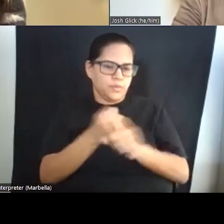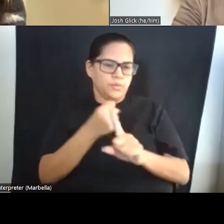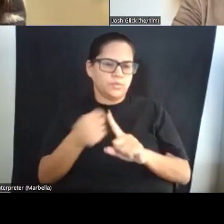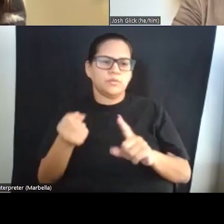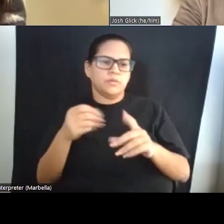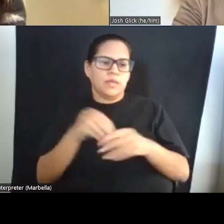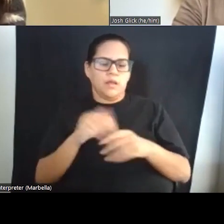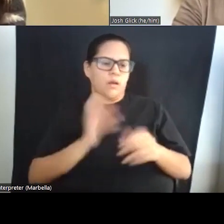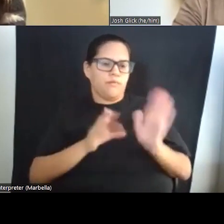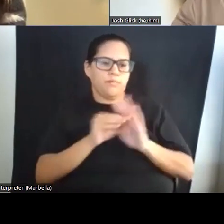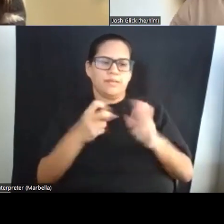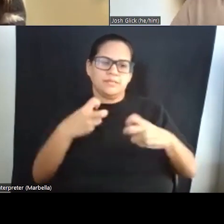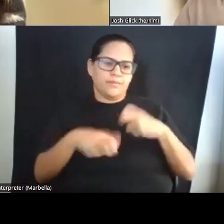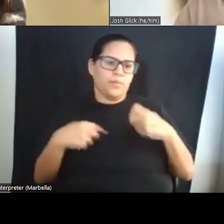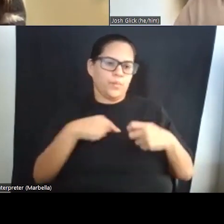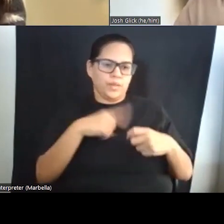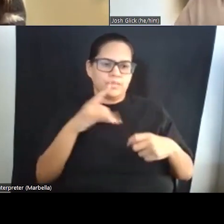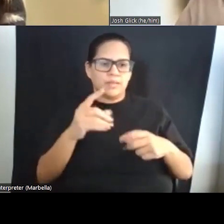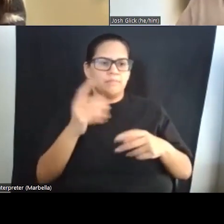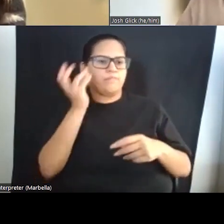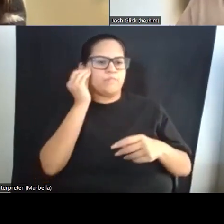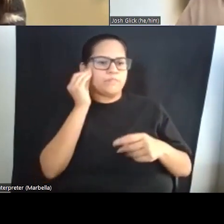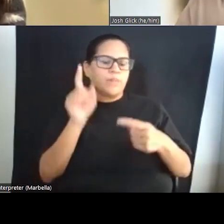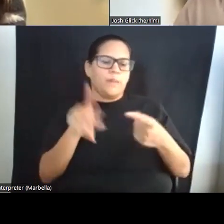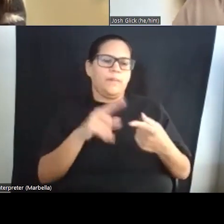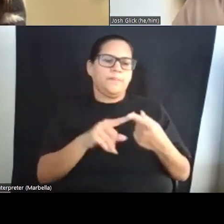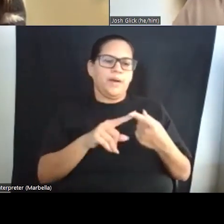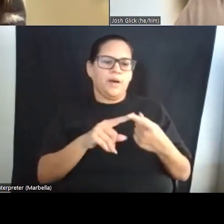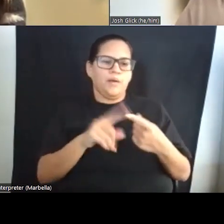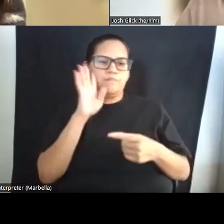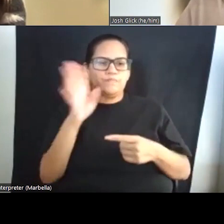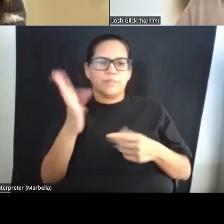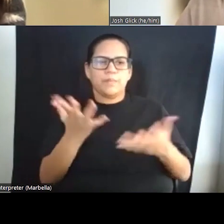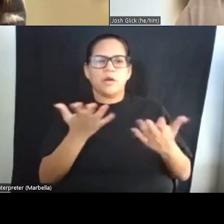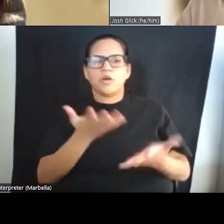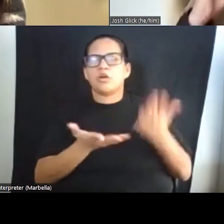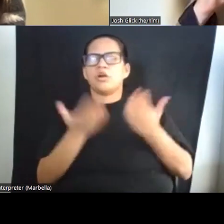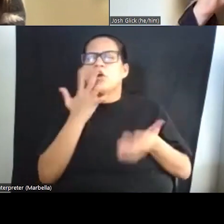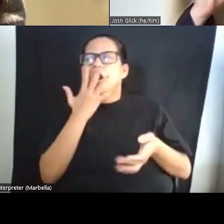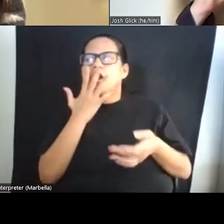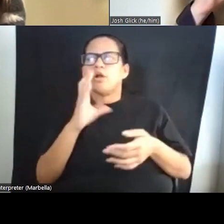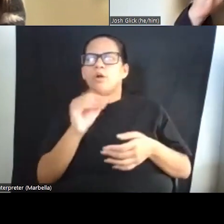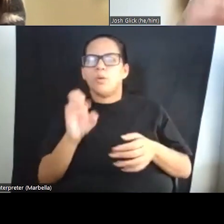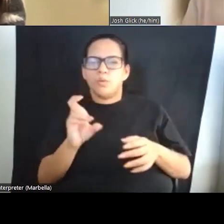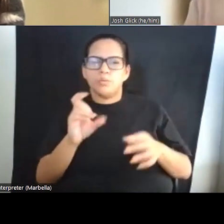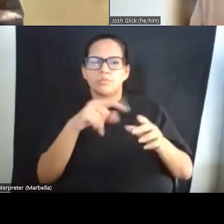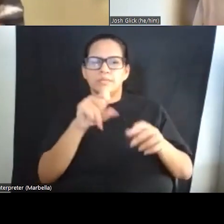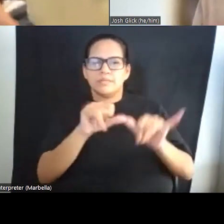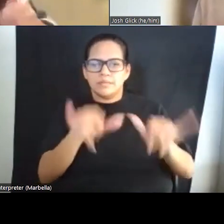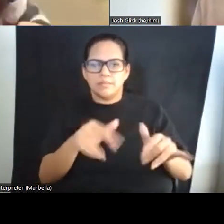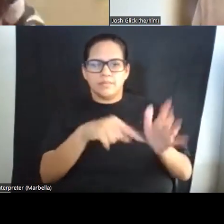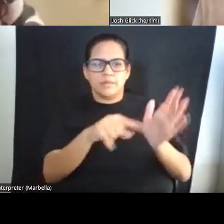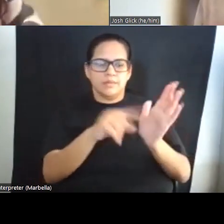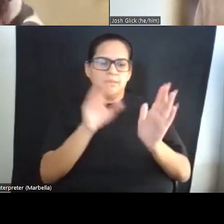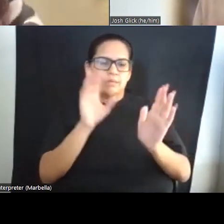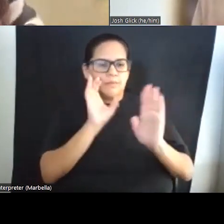it's difficult. And we did consider coming up with like a color-coded system to sort of say this is images being manipulated in